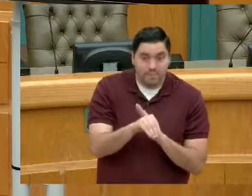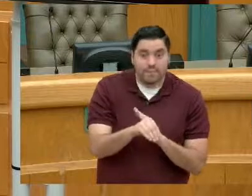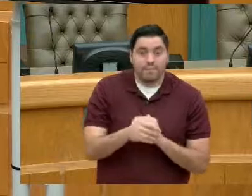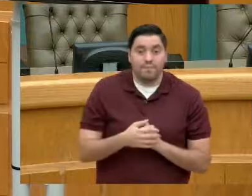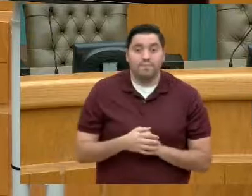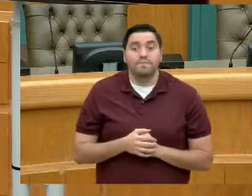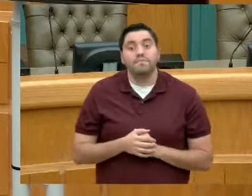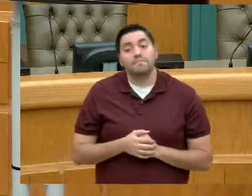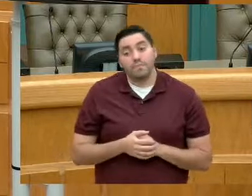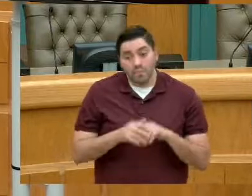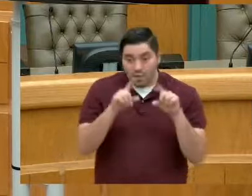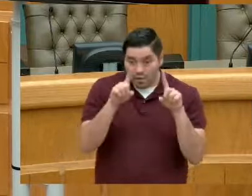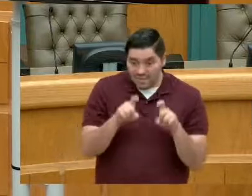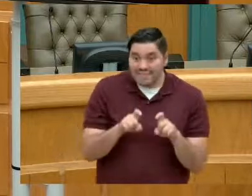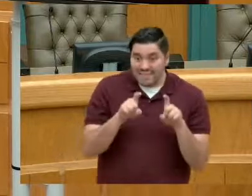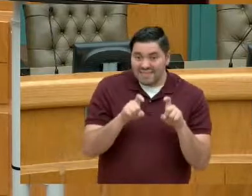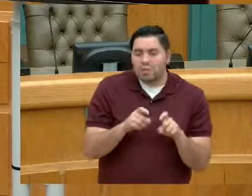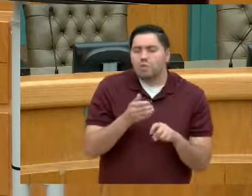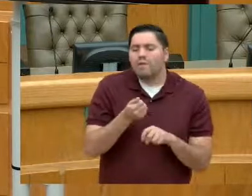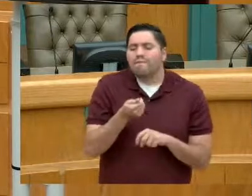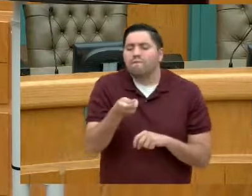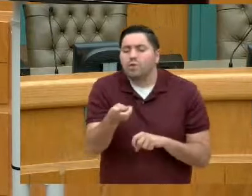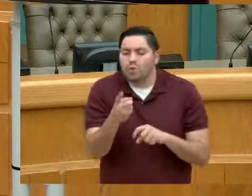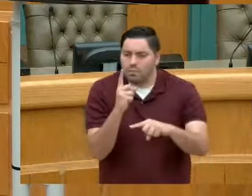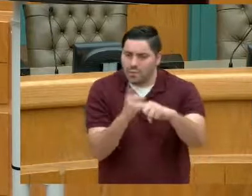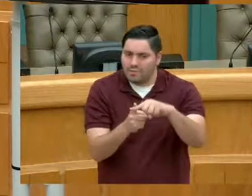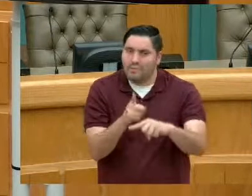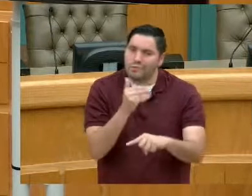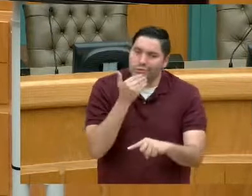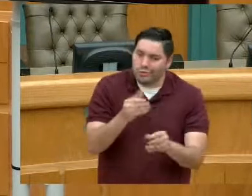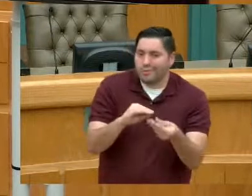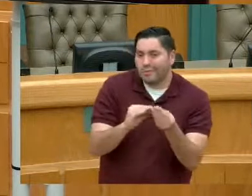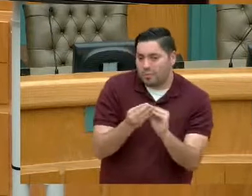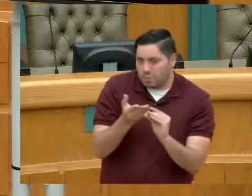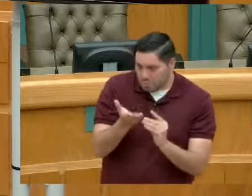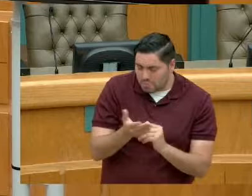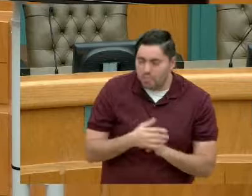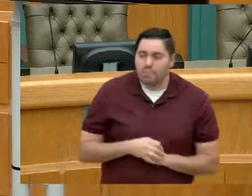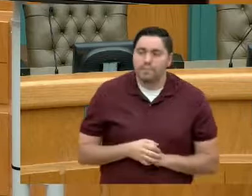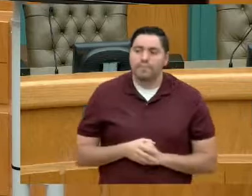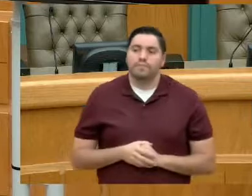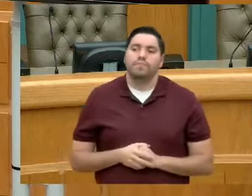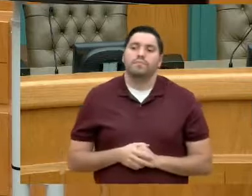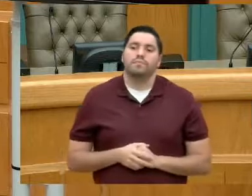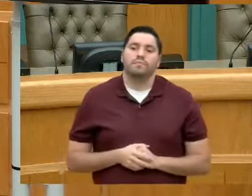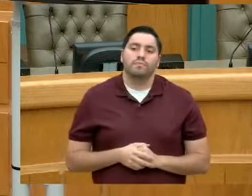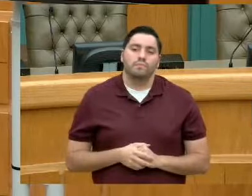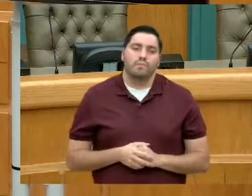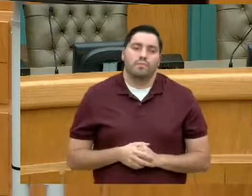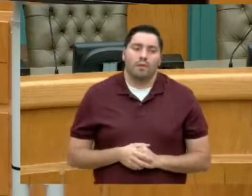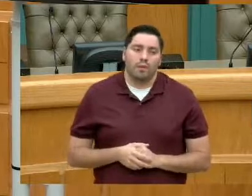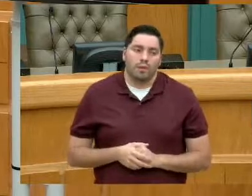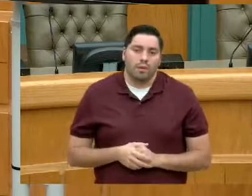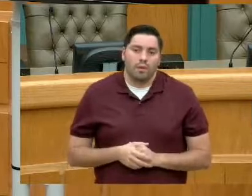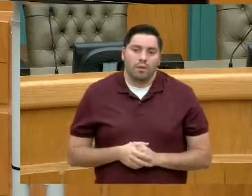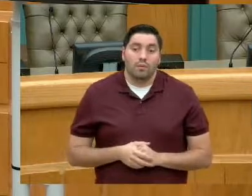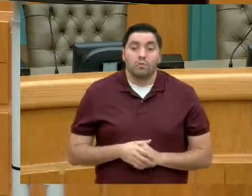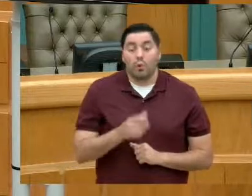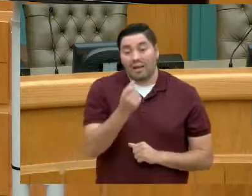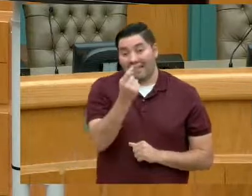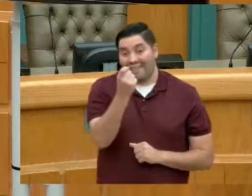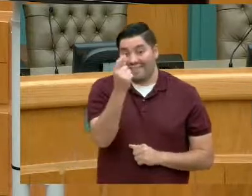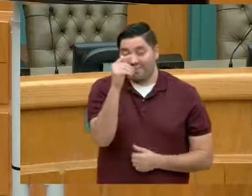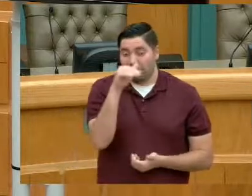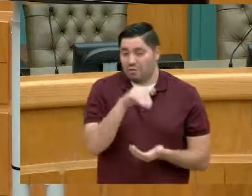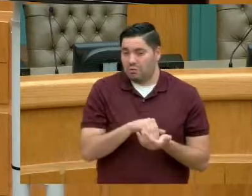what we're finding, a few of them are positive. So that's one good statistic to report out today. So that 11,000,